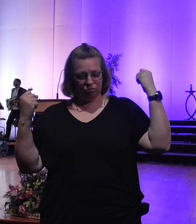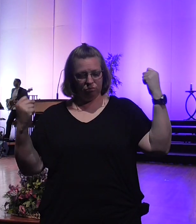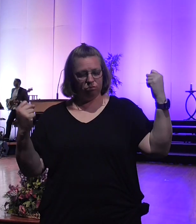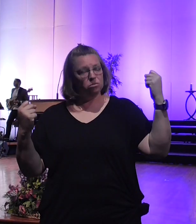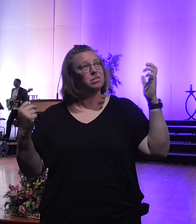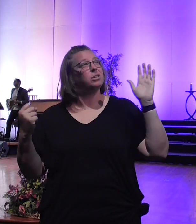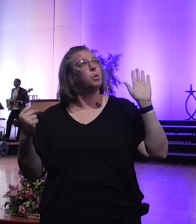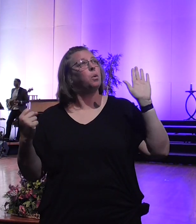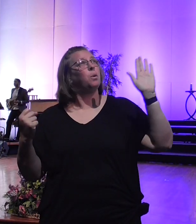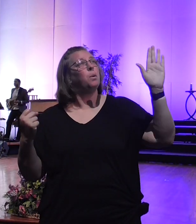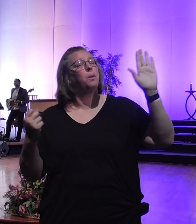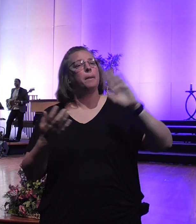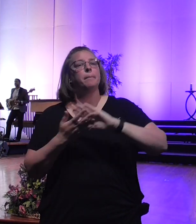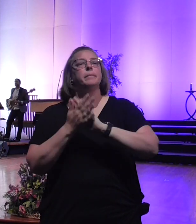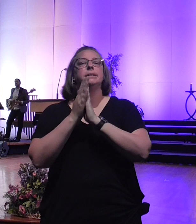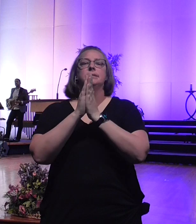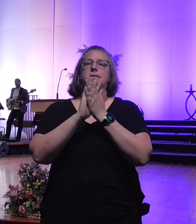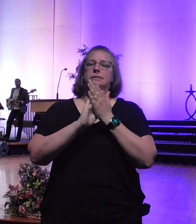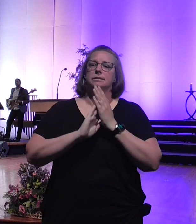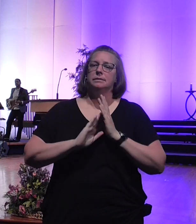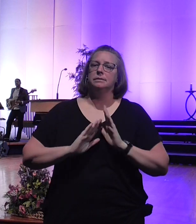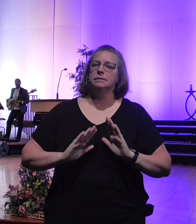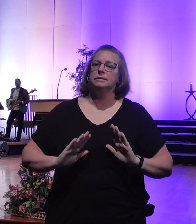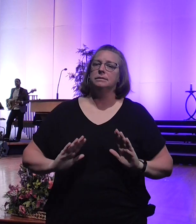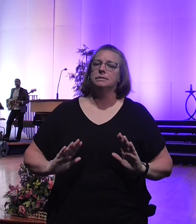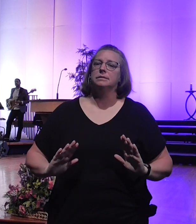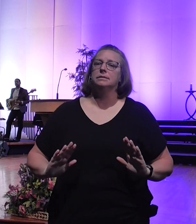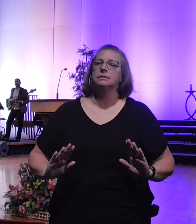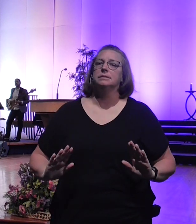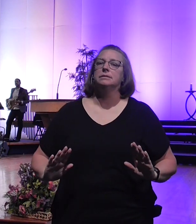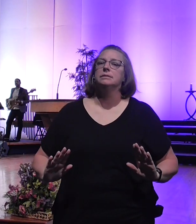with your peace,